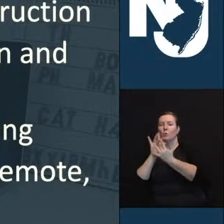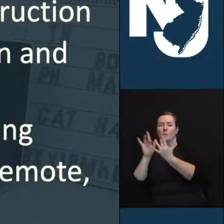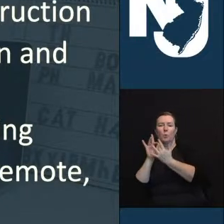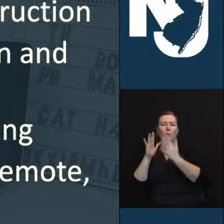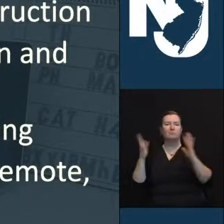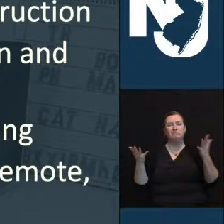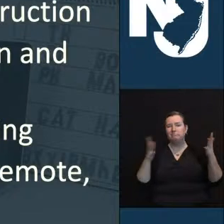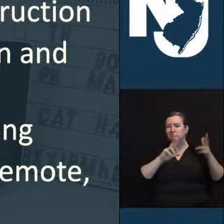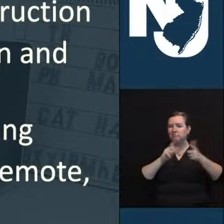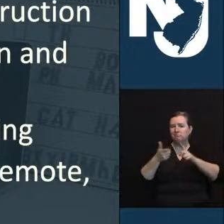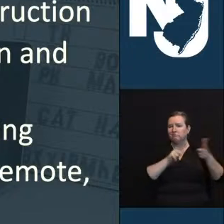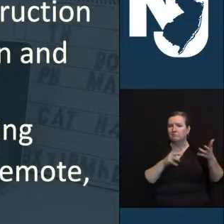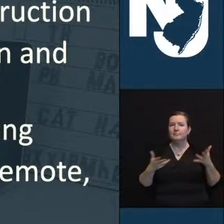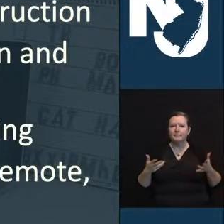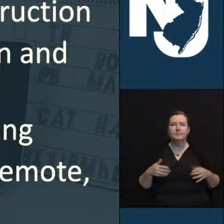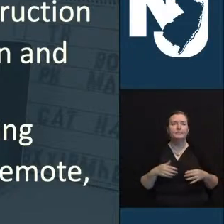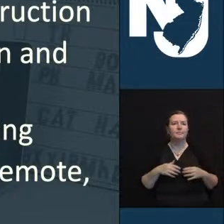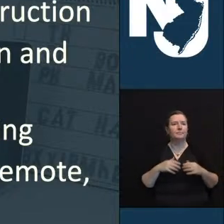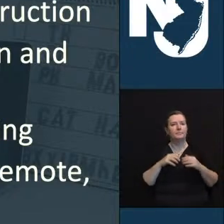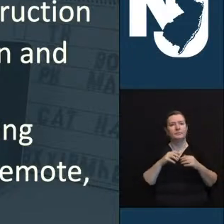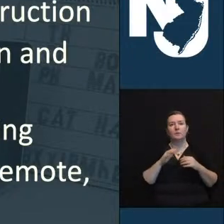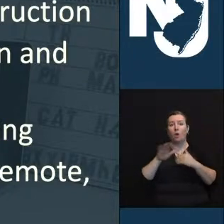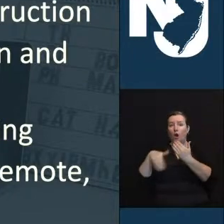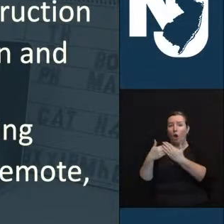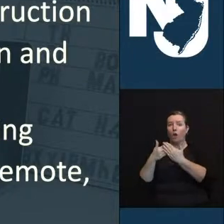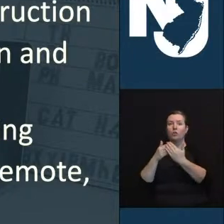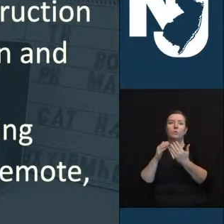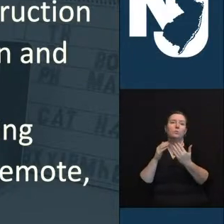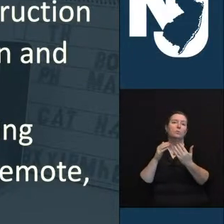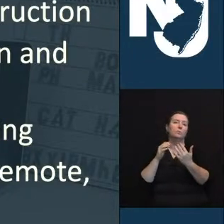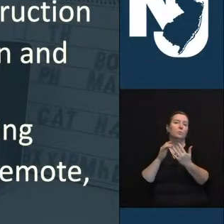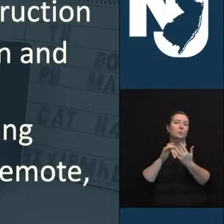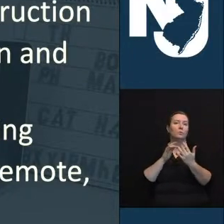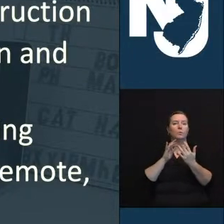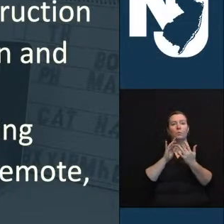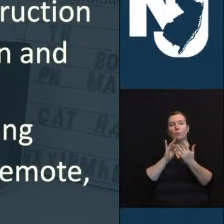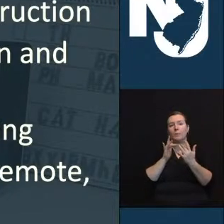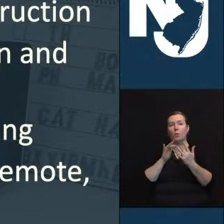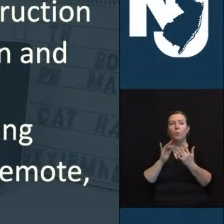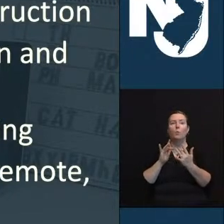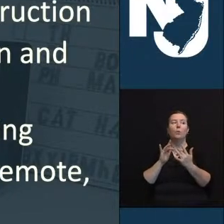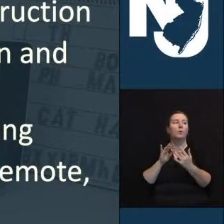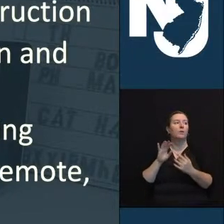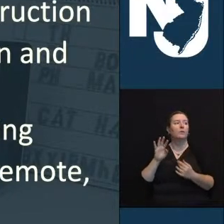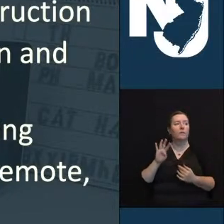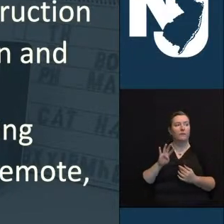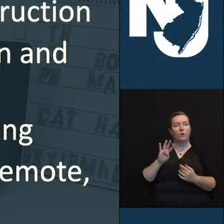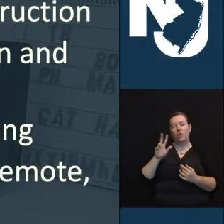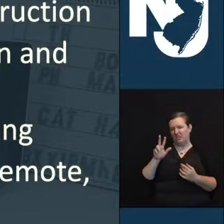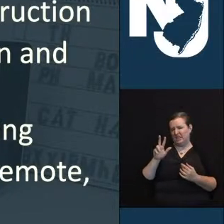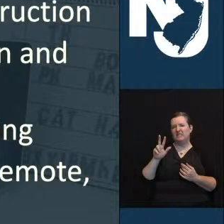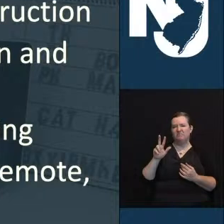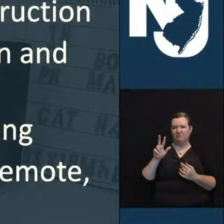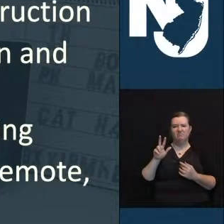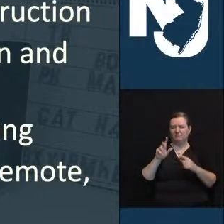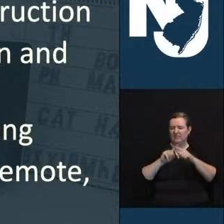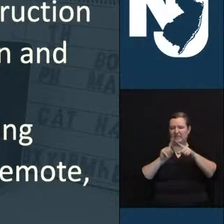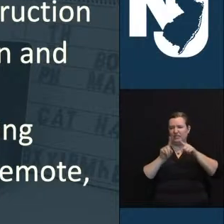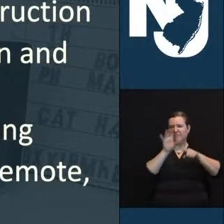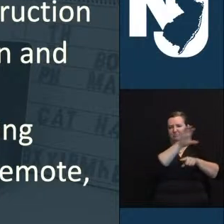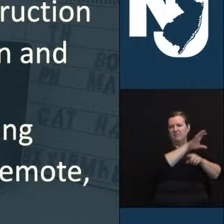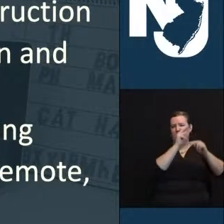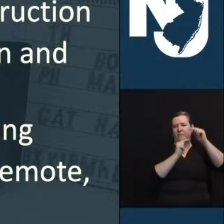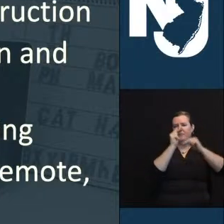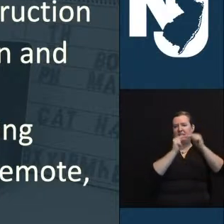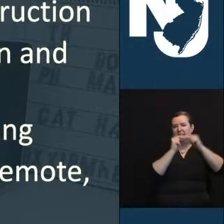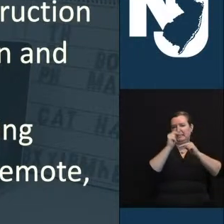hybrid learning. And again, that number now stands at 43. And again, we remind districts to